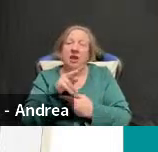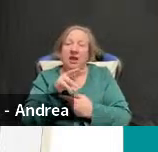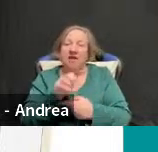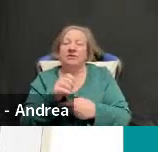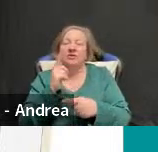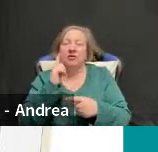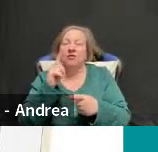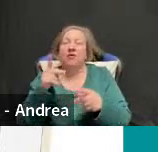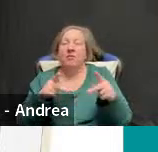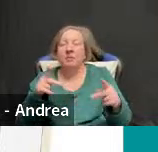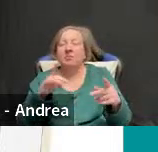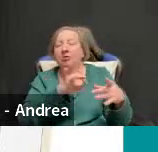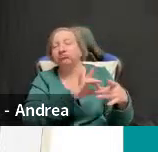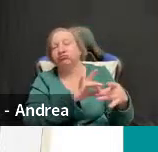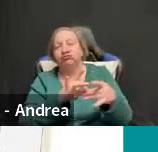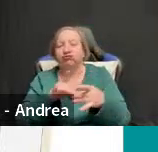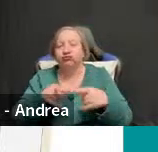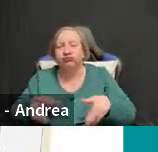mobility connections,